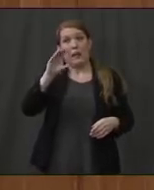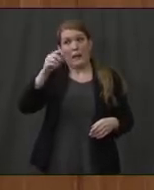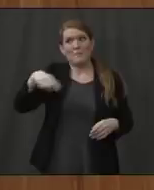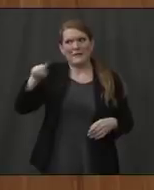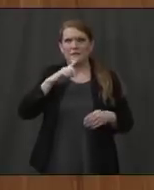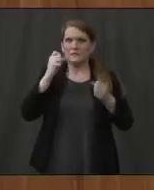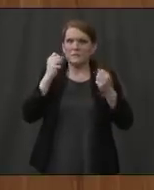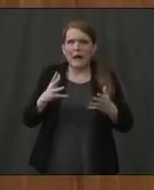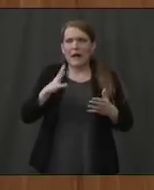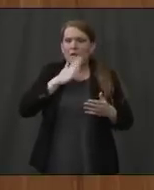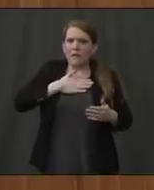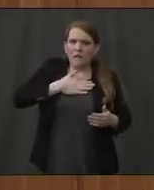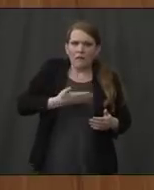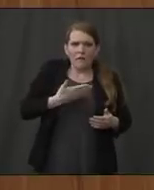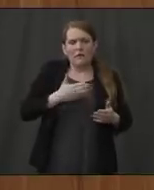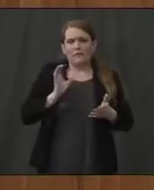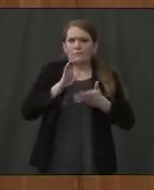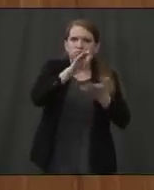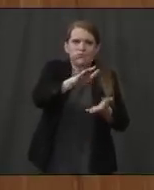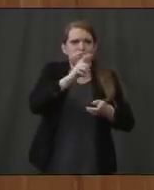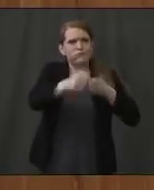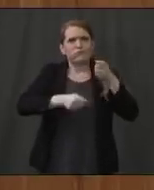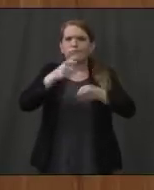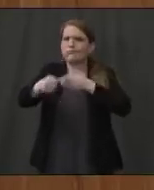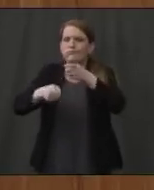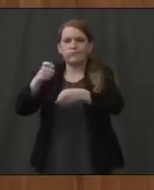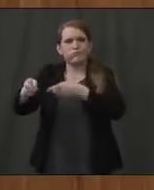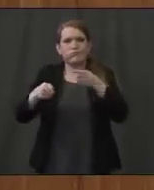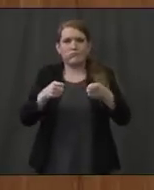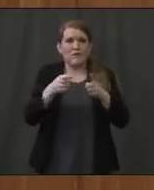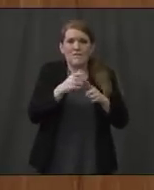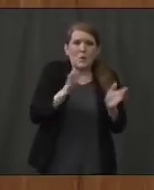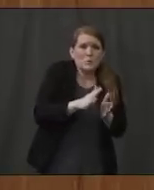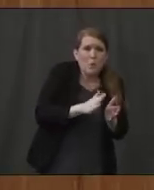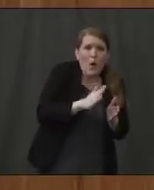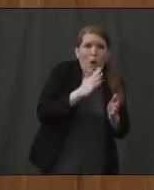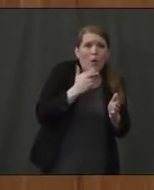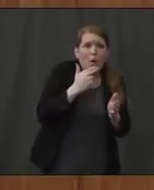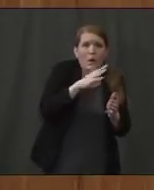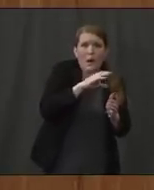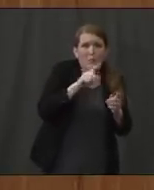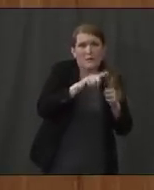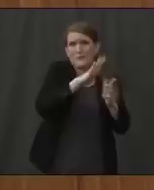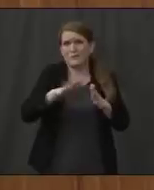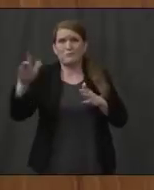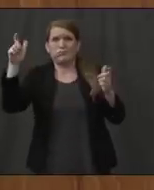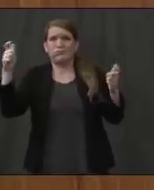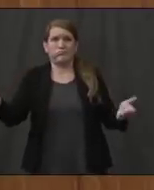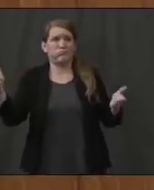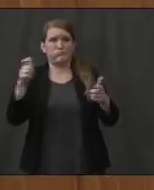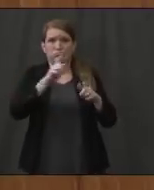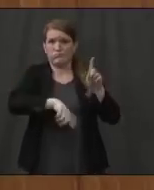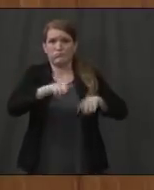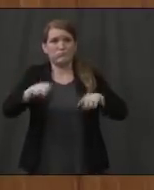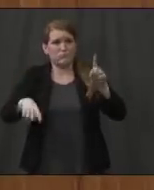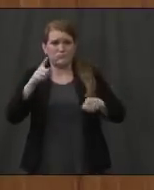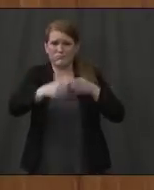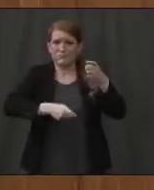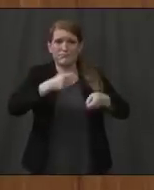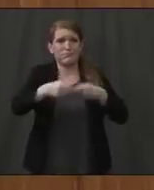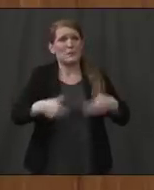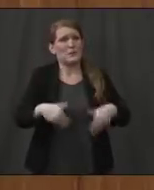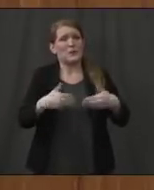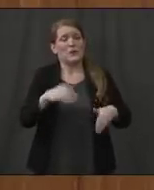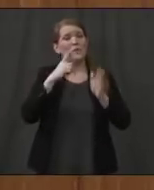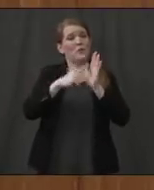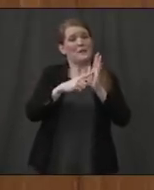with masks, with gloves, and essential products. But our efforts are really critical. We saw one very good example. The Ford Motor Company gave